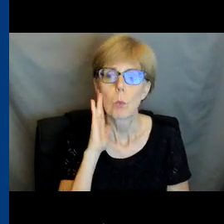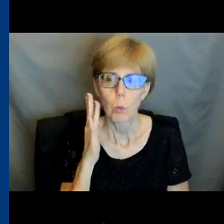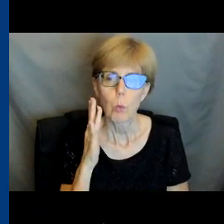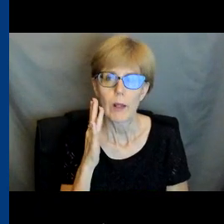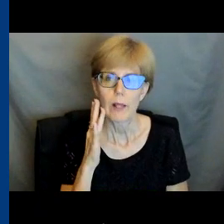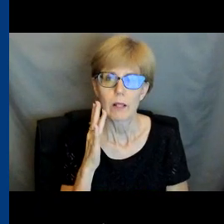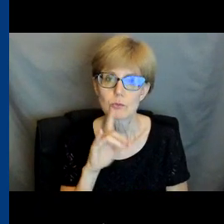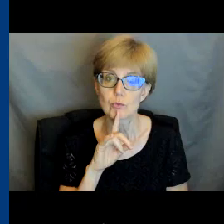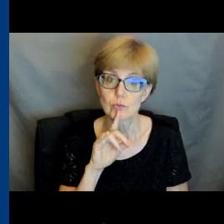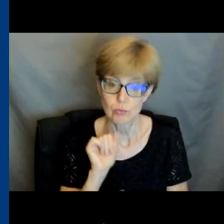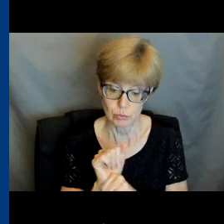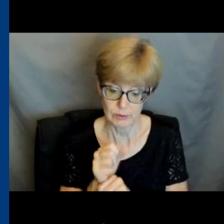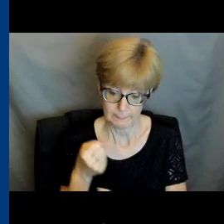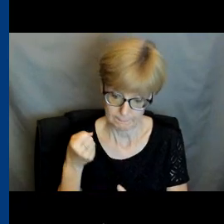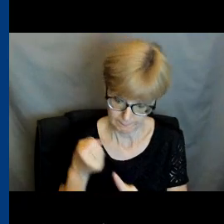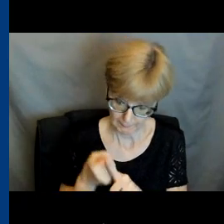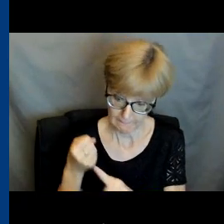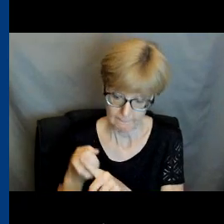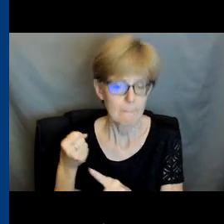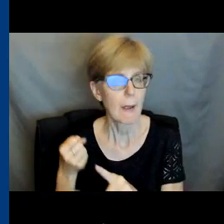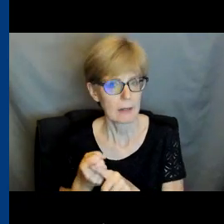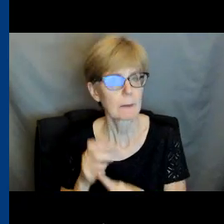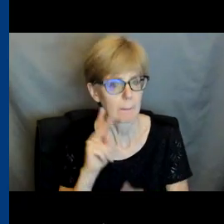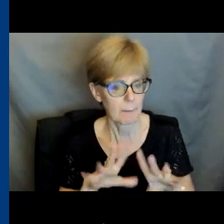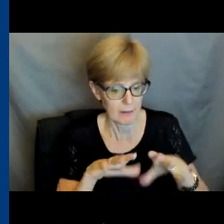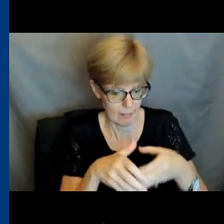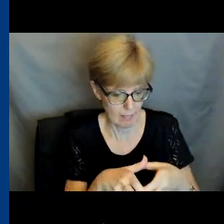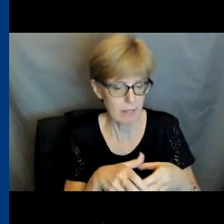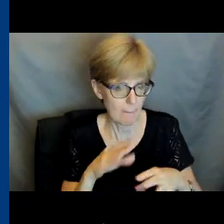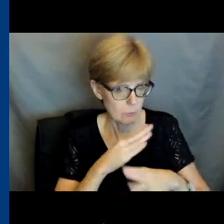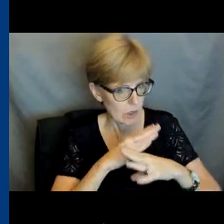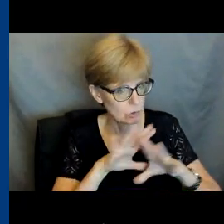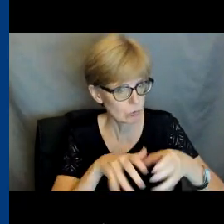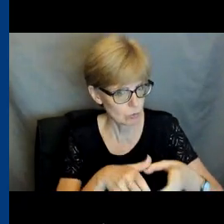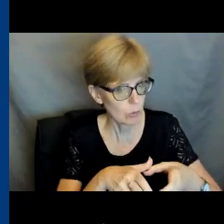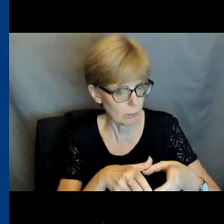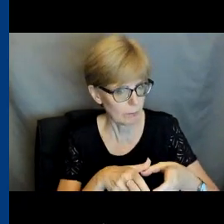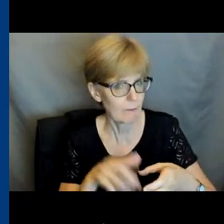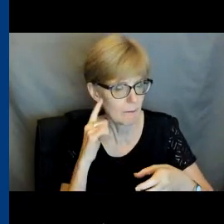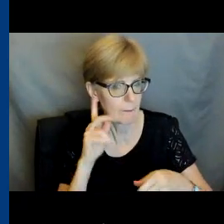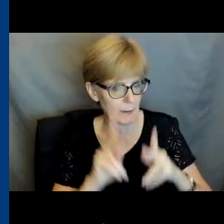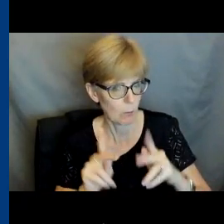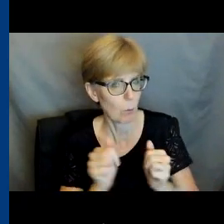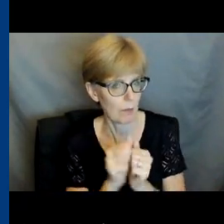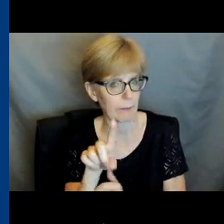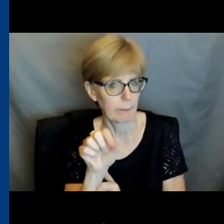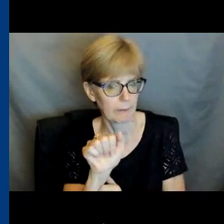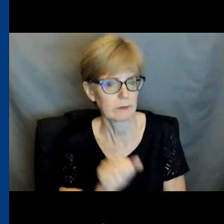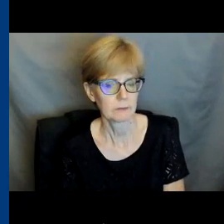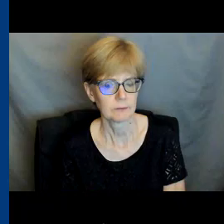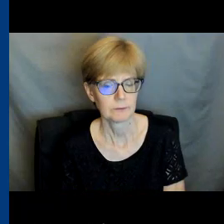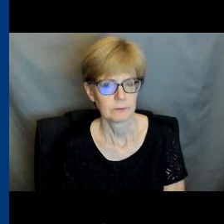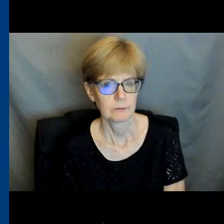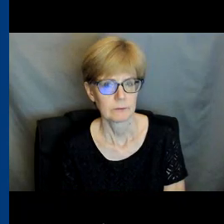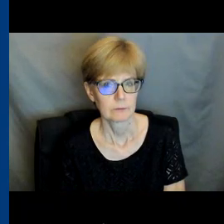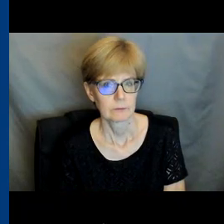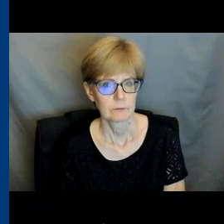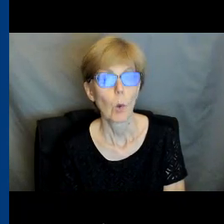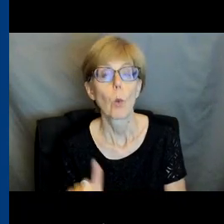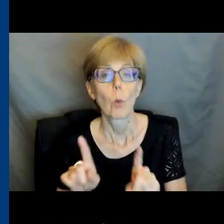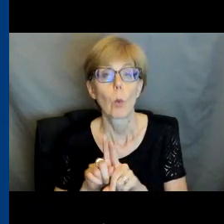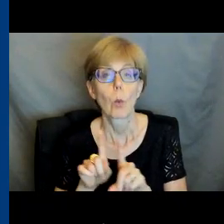disproportionately impact members of a protected class of individuals with disabilities. I also want to note that